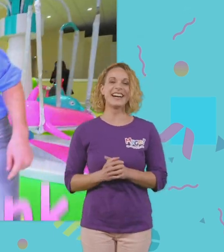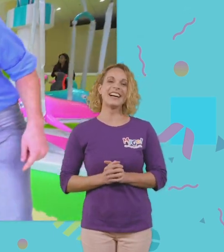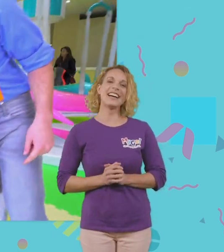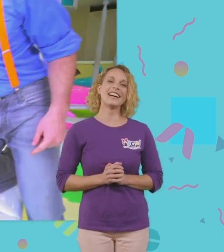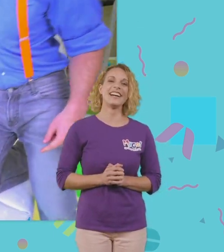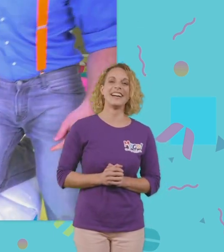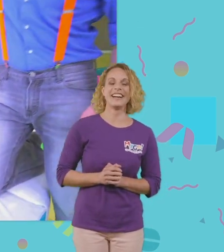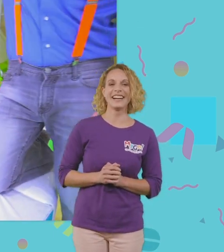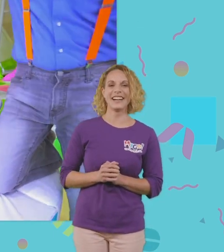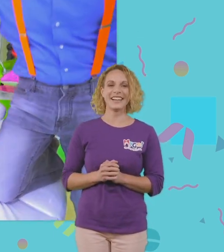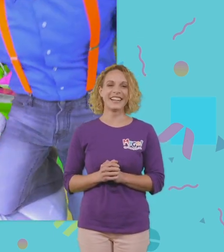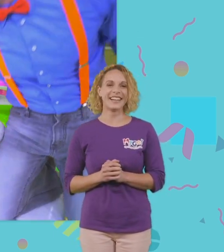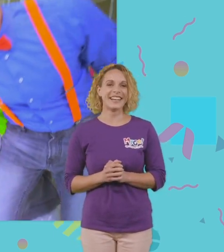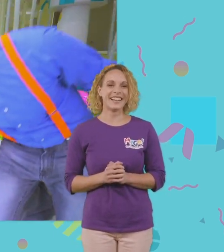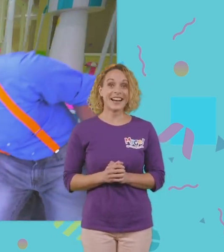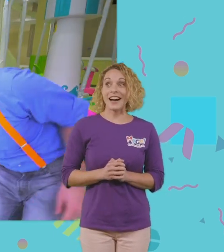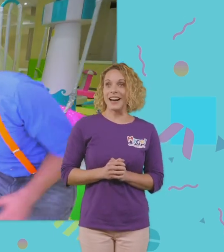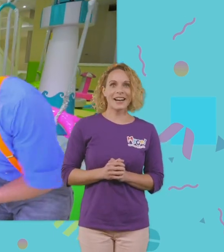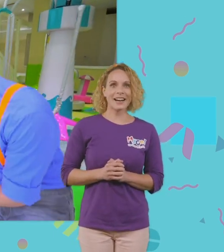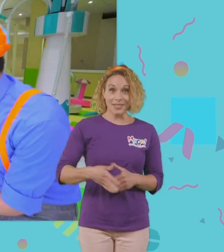color green.